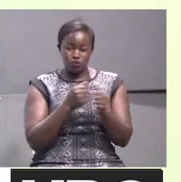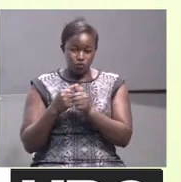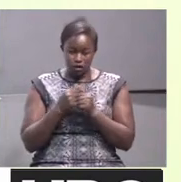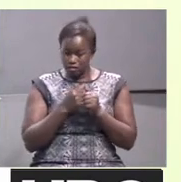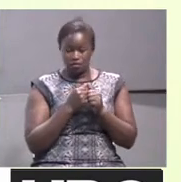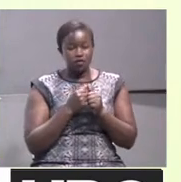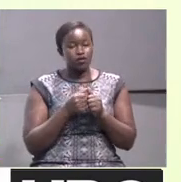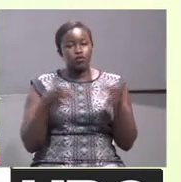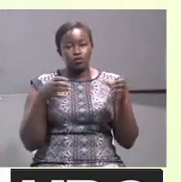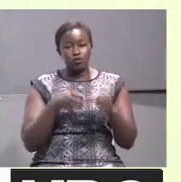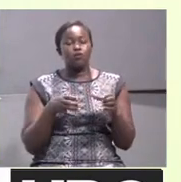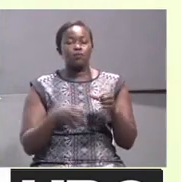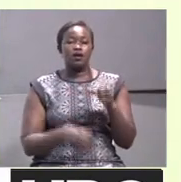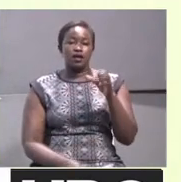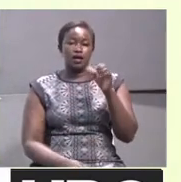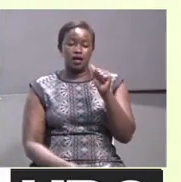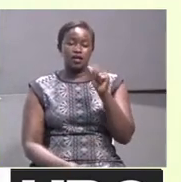these